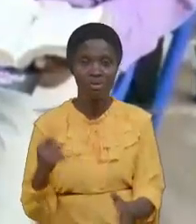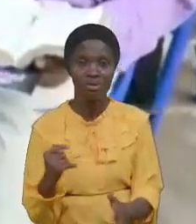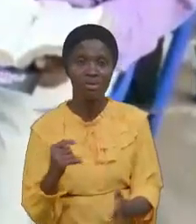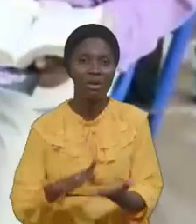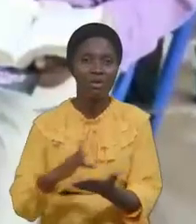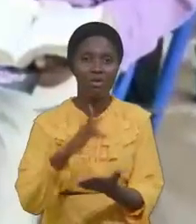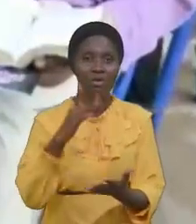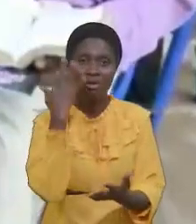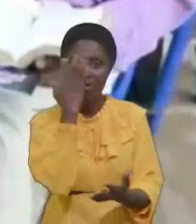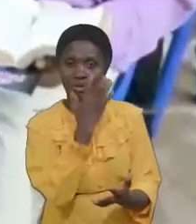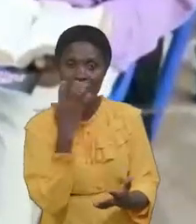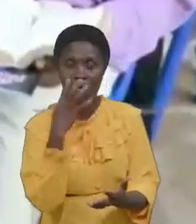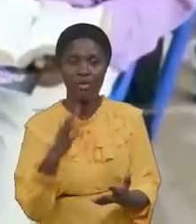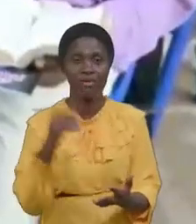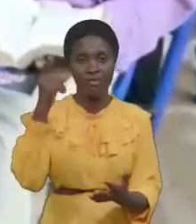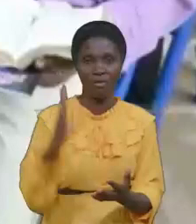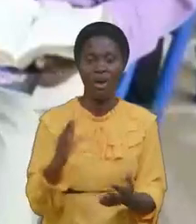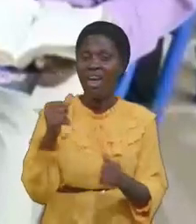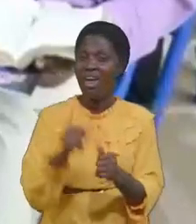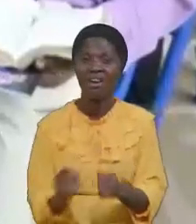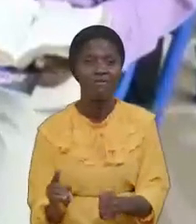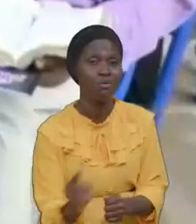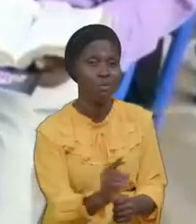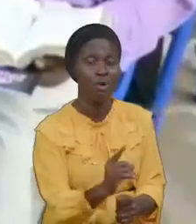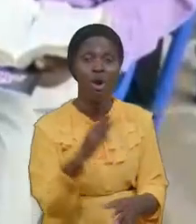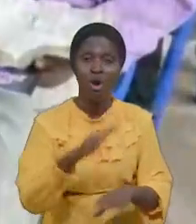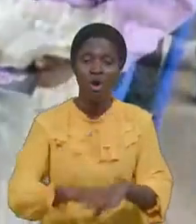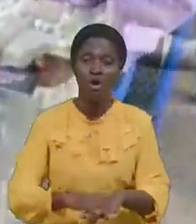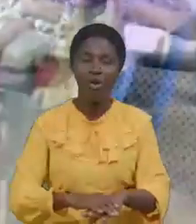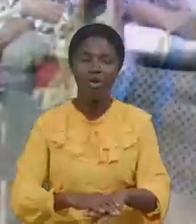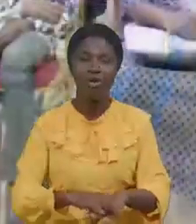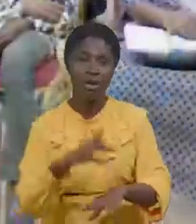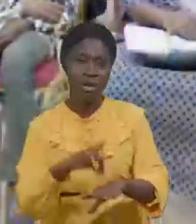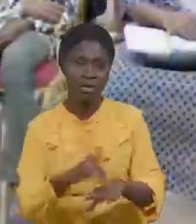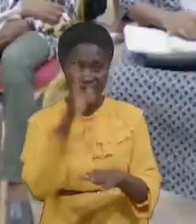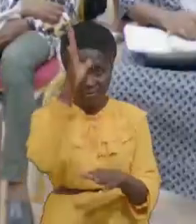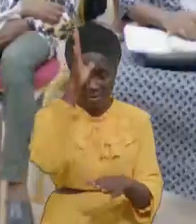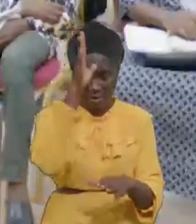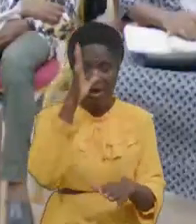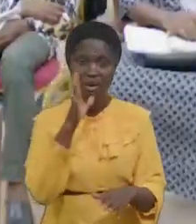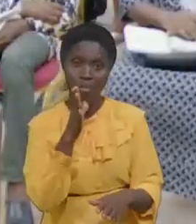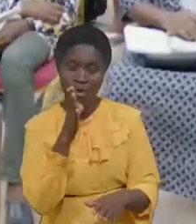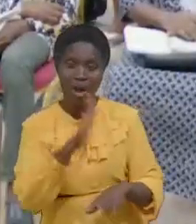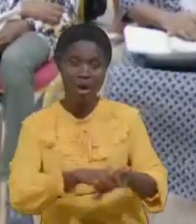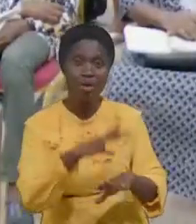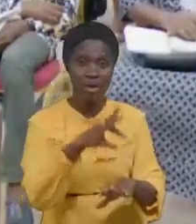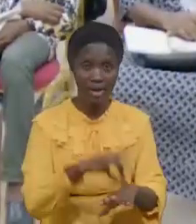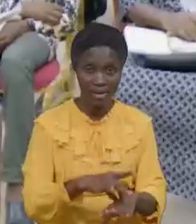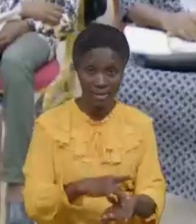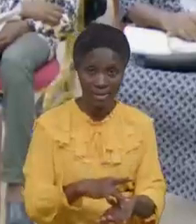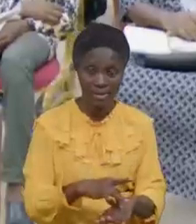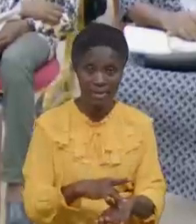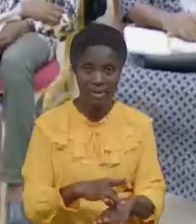God. Everyone on earth, every father on earth, every mother on